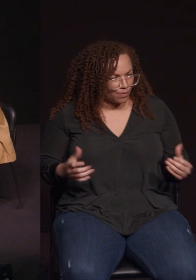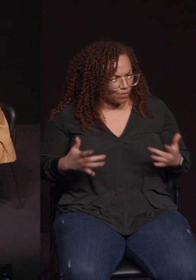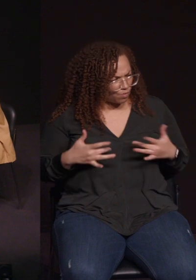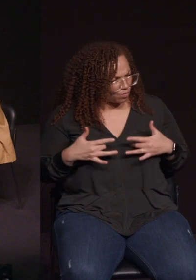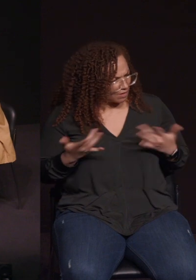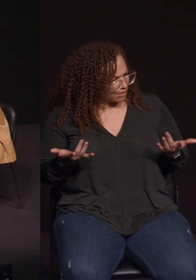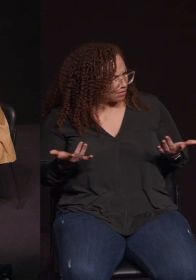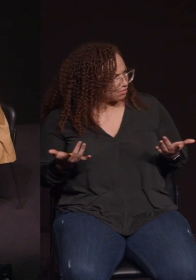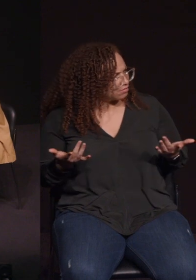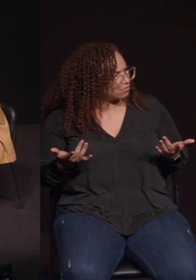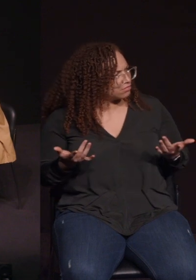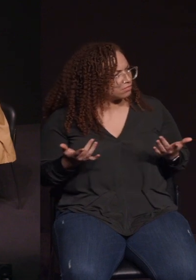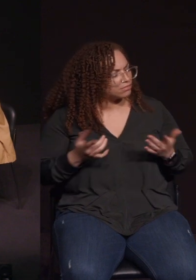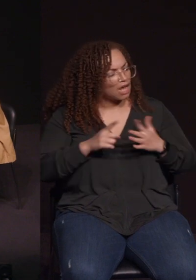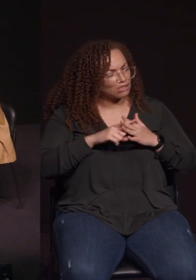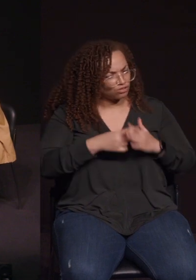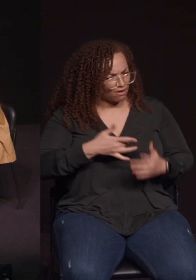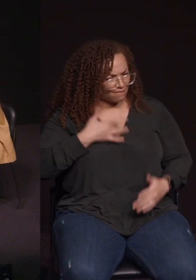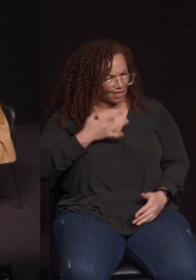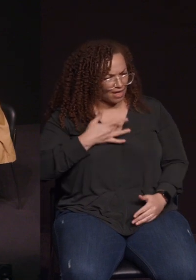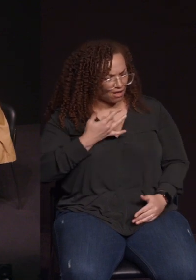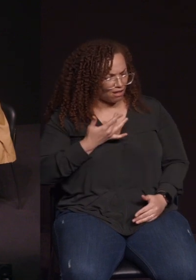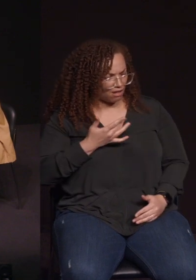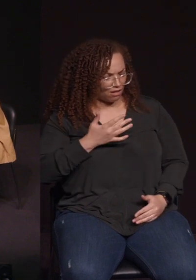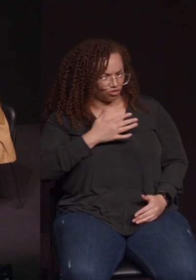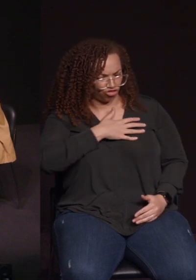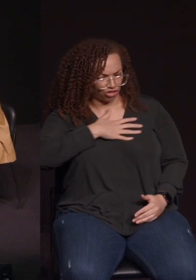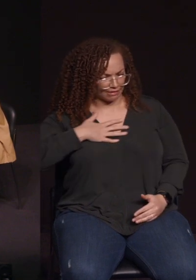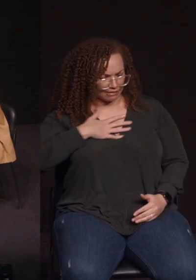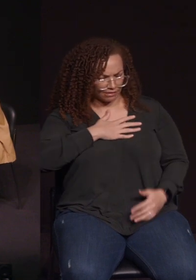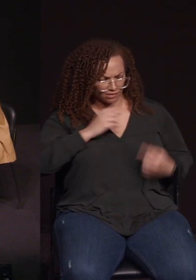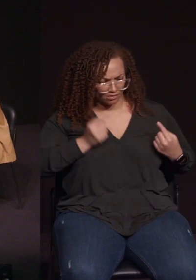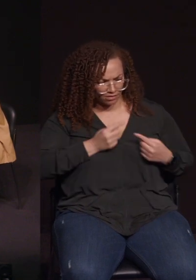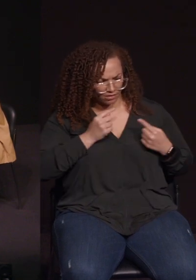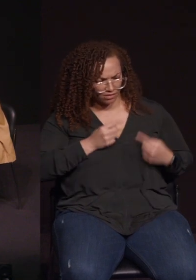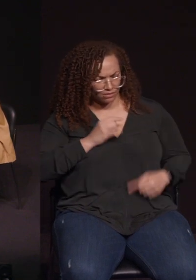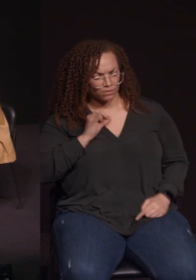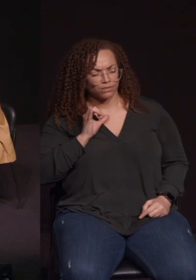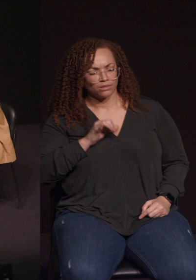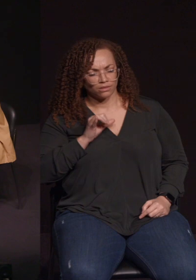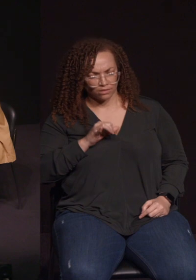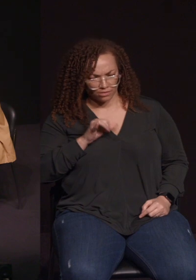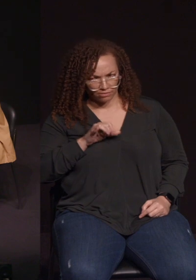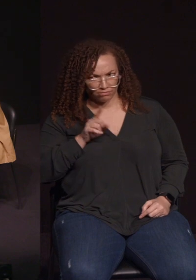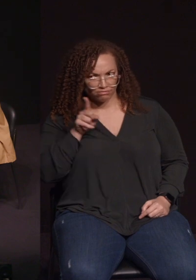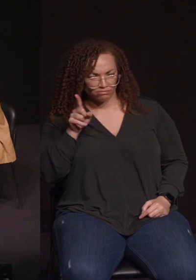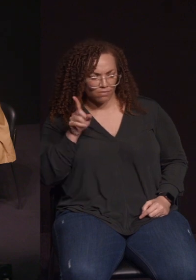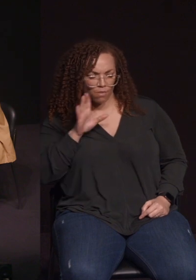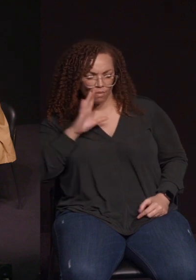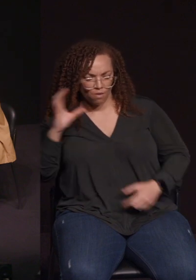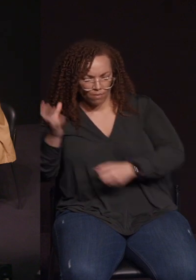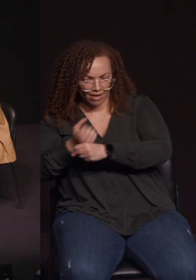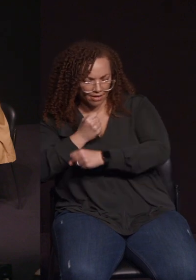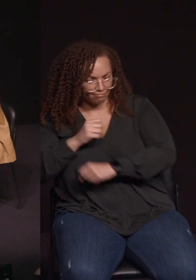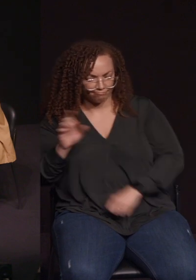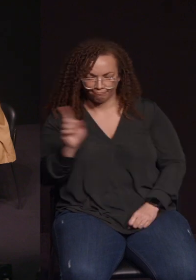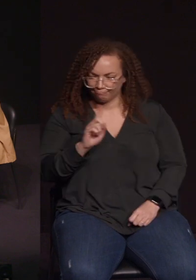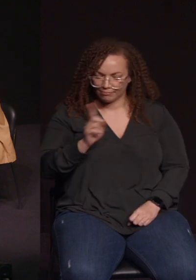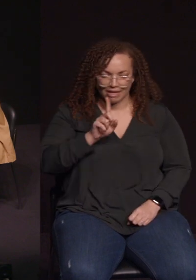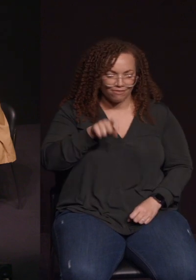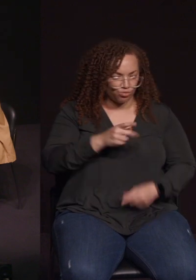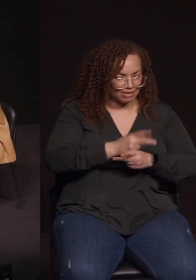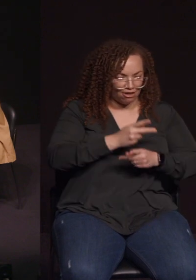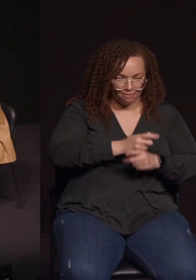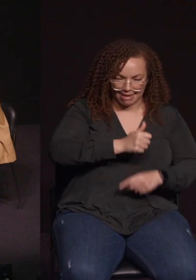chest. I say, oh, yeah, you think you're going to win like this? So now I have to get myself together. So if I'm not in the right space, I don't